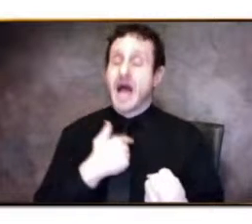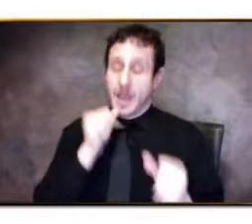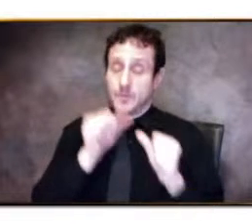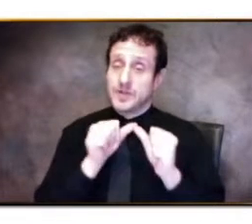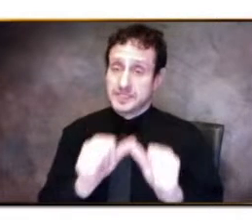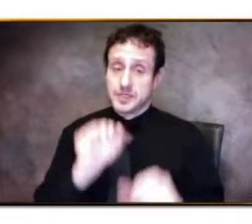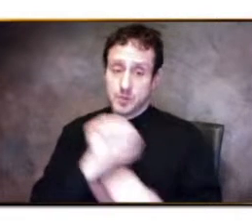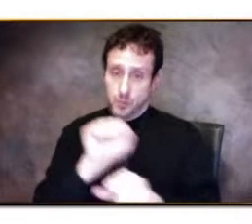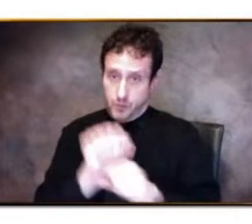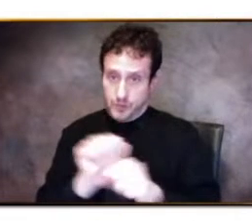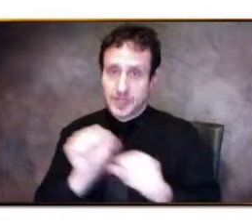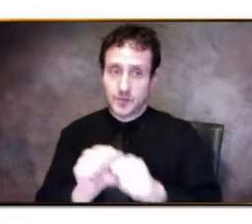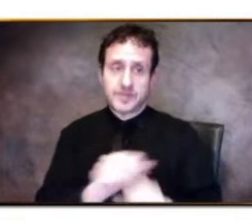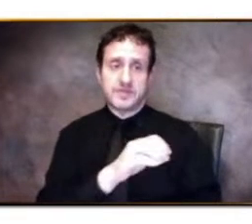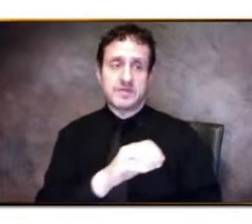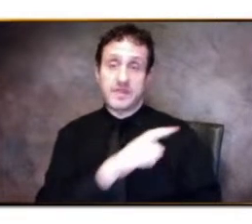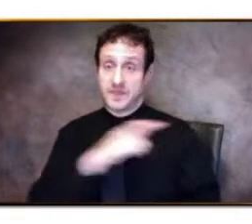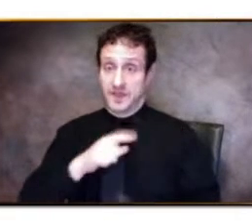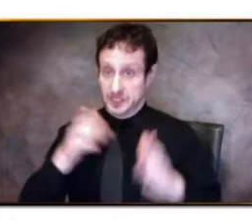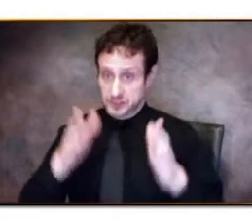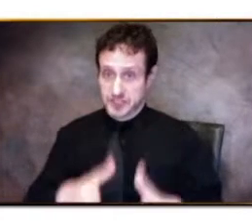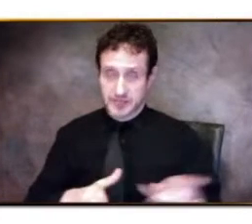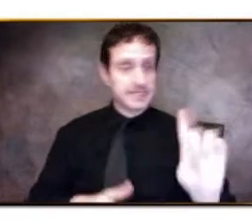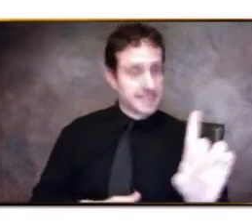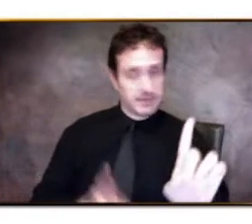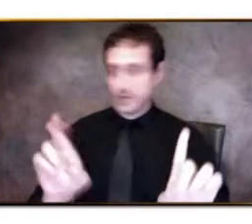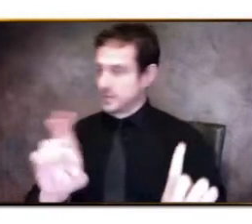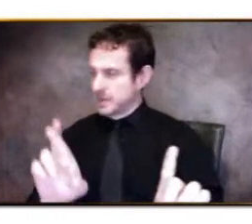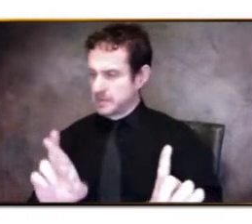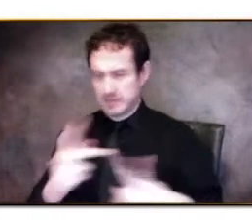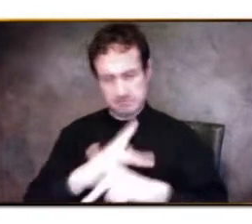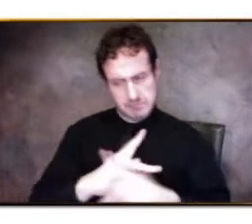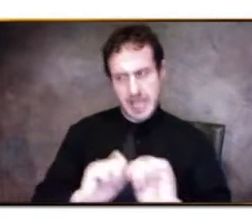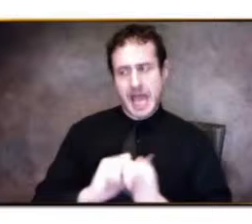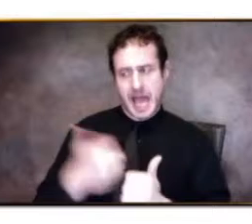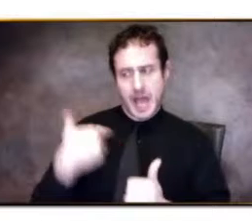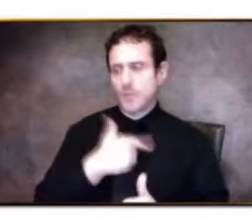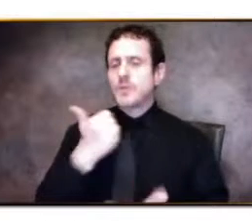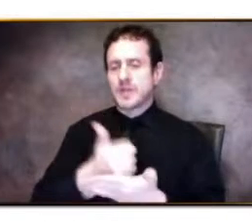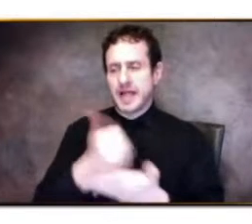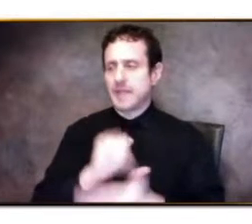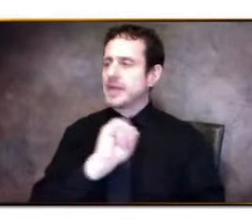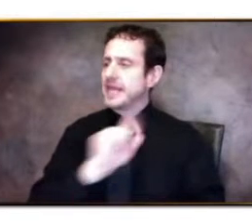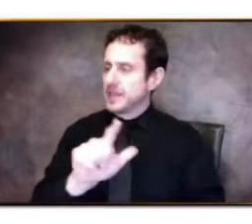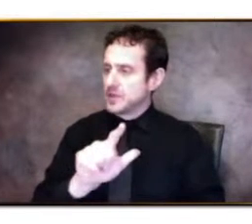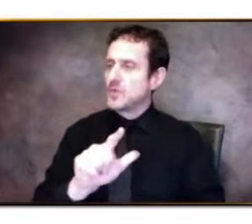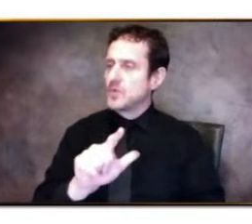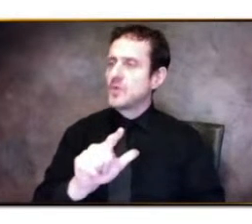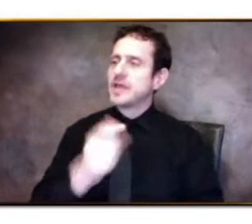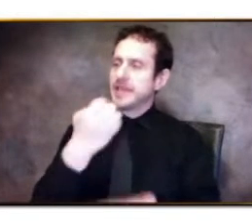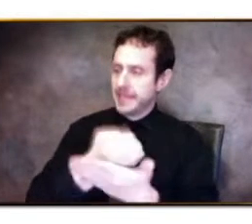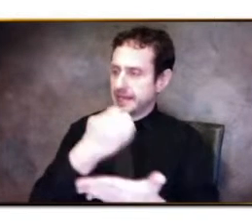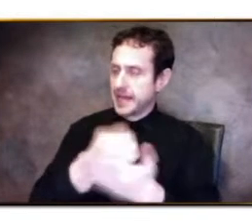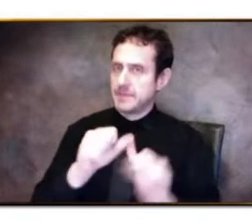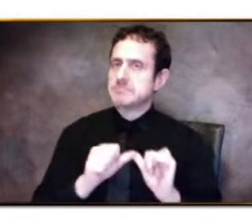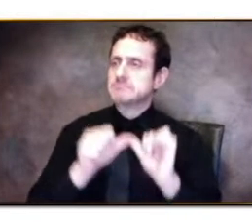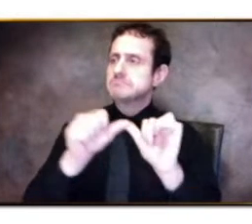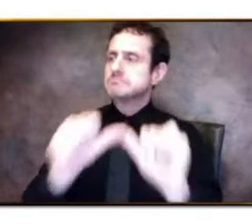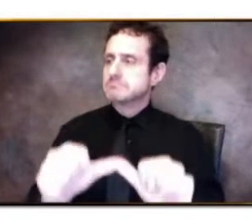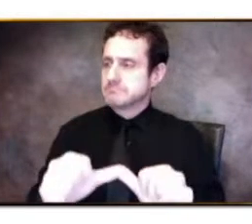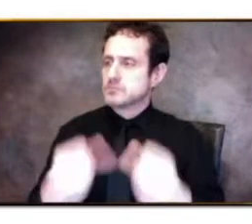months to identify the various means by which we will bring long-term stability and balance to our state's fiscal